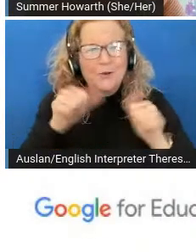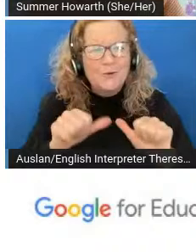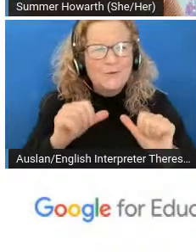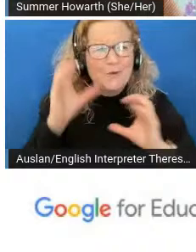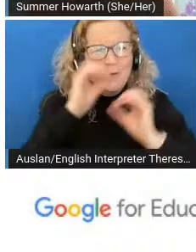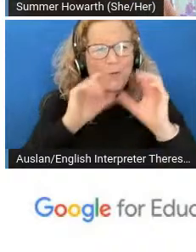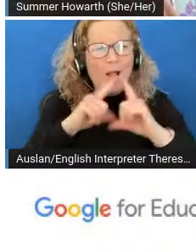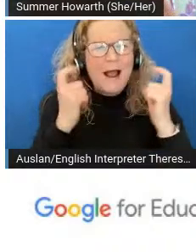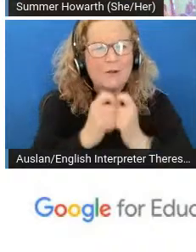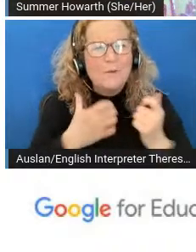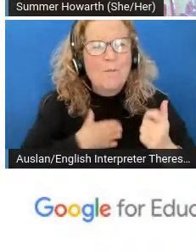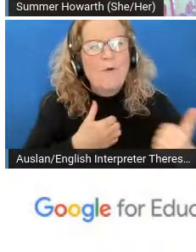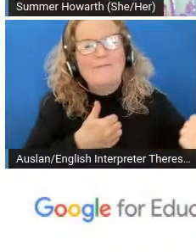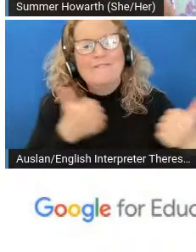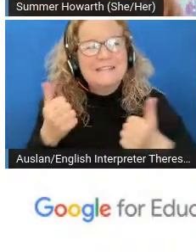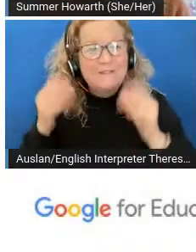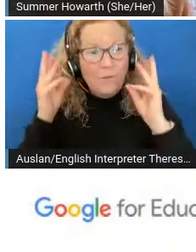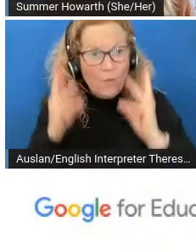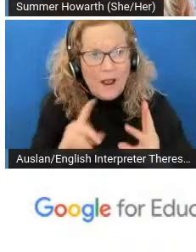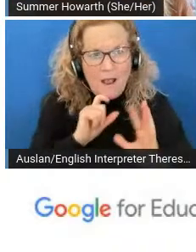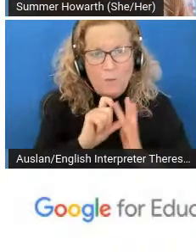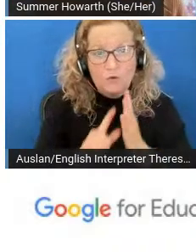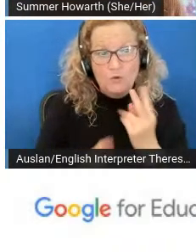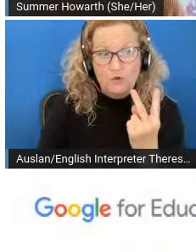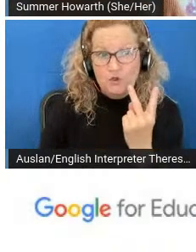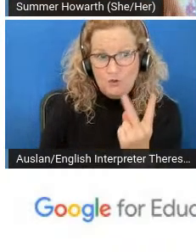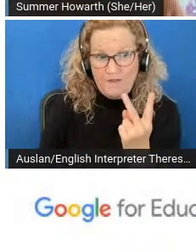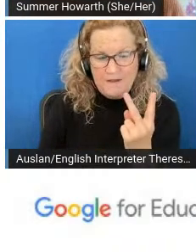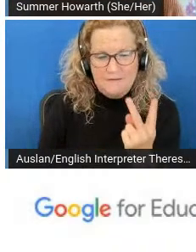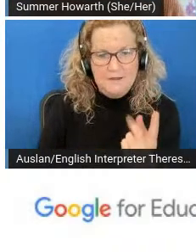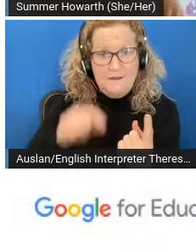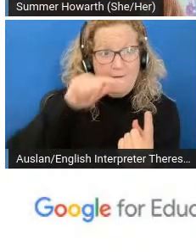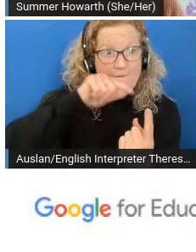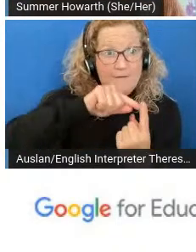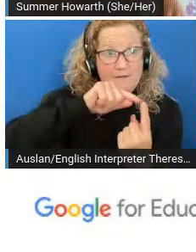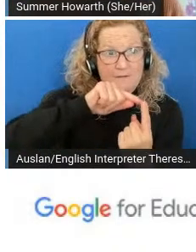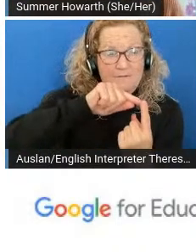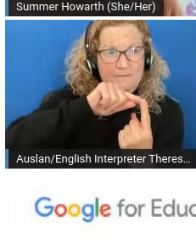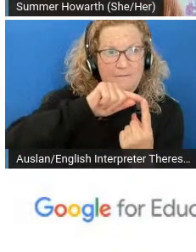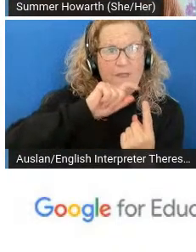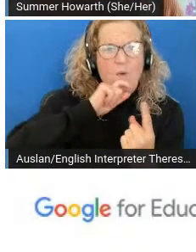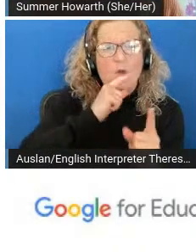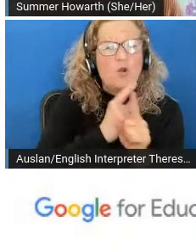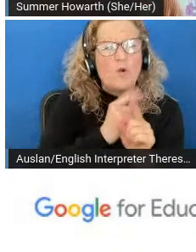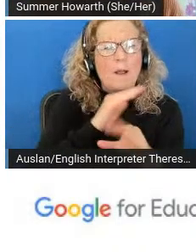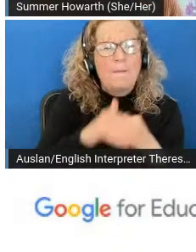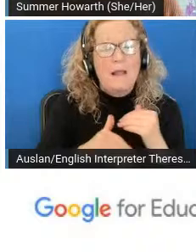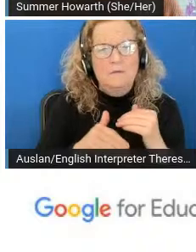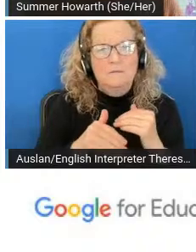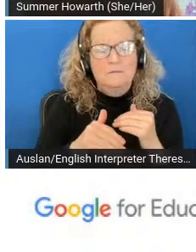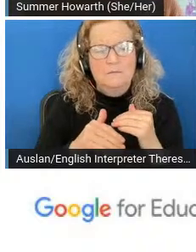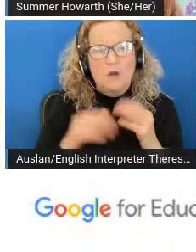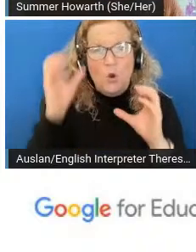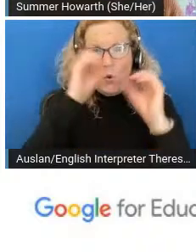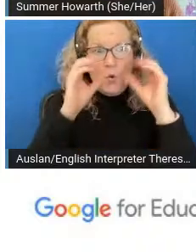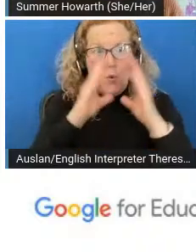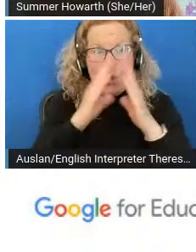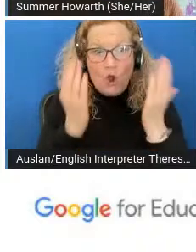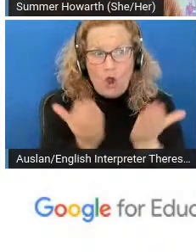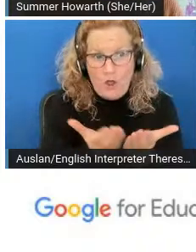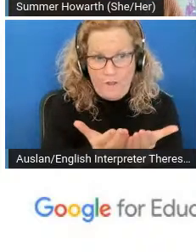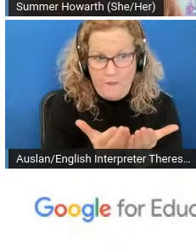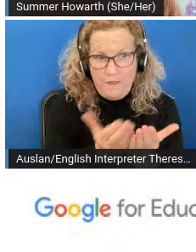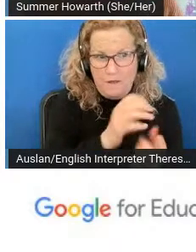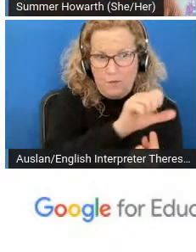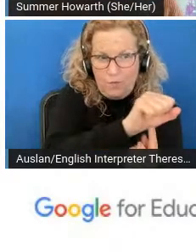what I'm going to do is two things. Firstly, I'm going to mention Google Earth, and I'm going to come back to it in a second.